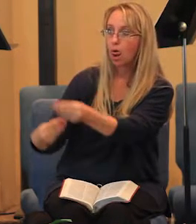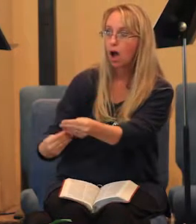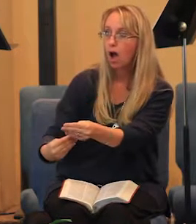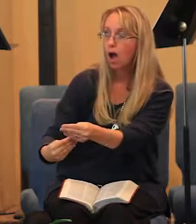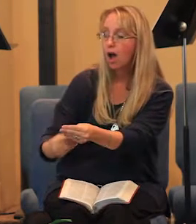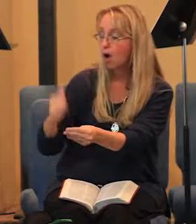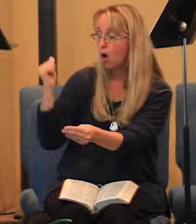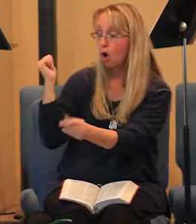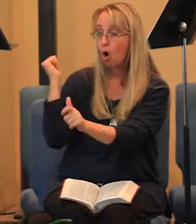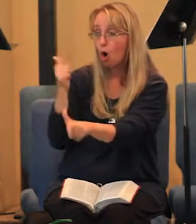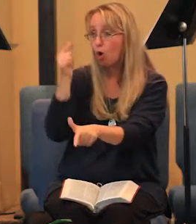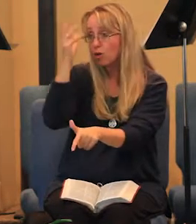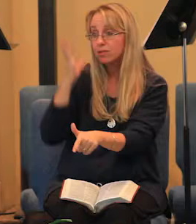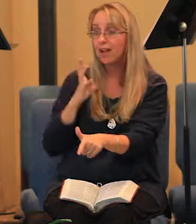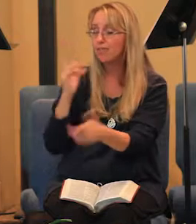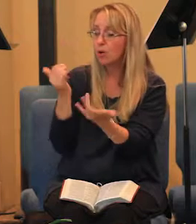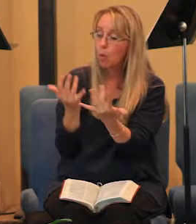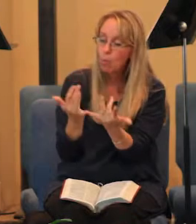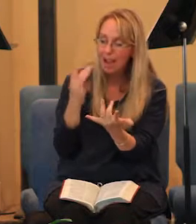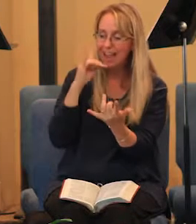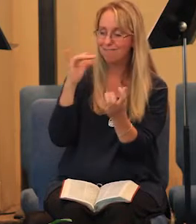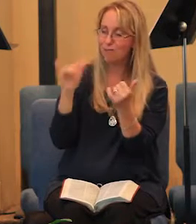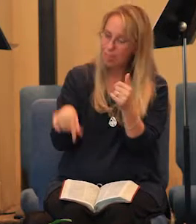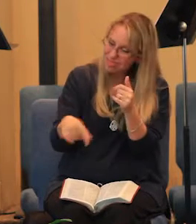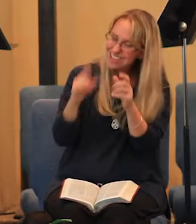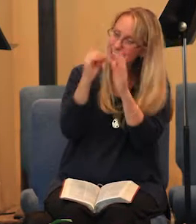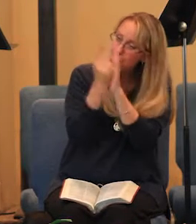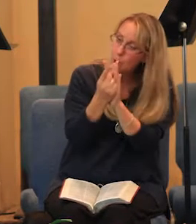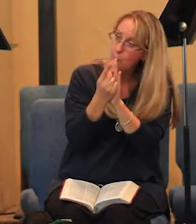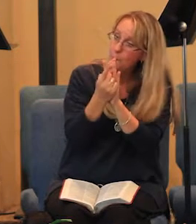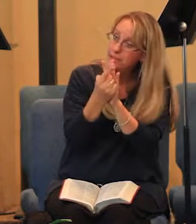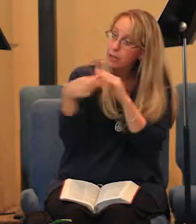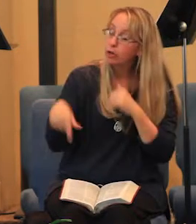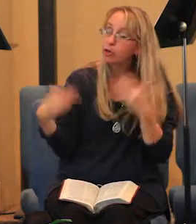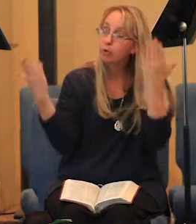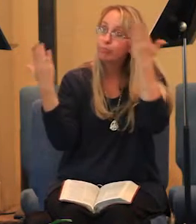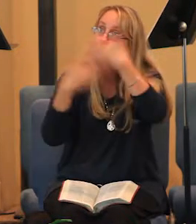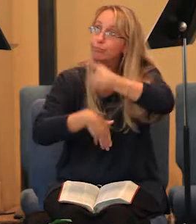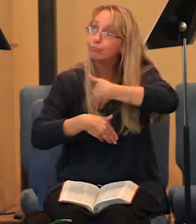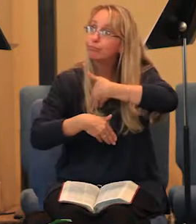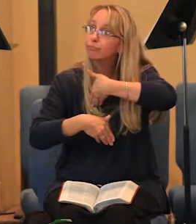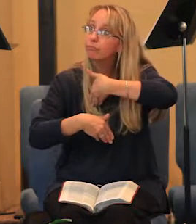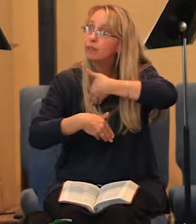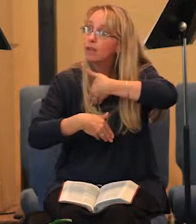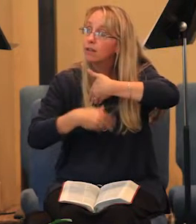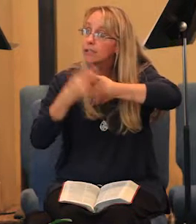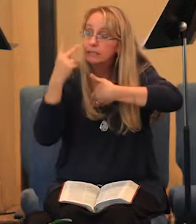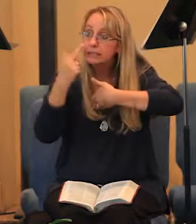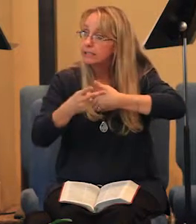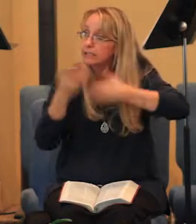all of those guys, all of those ladies, they were waiting for this very moment, and you were blind to it.